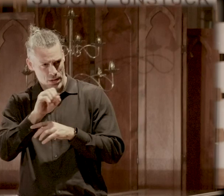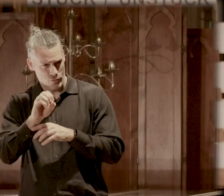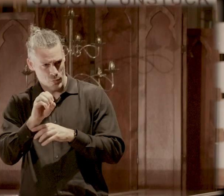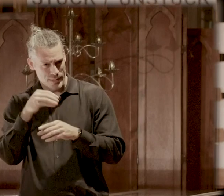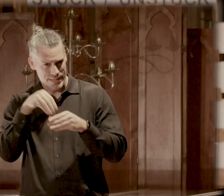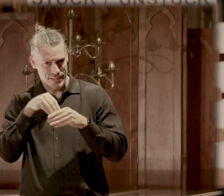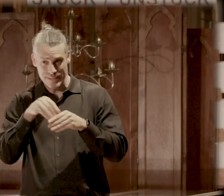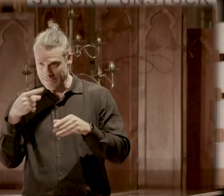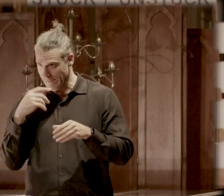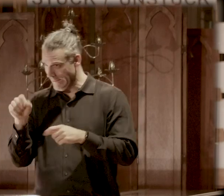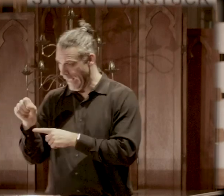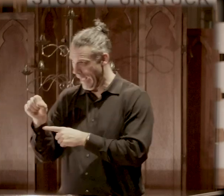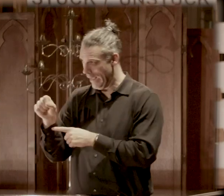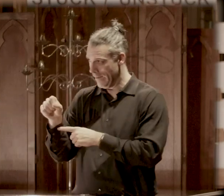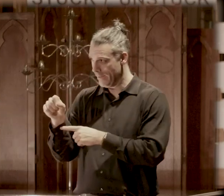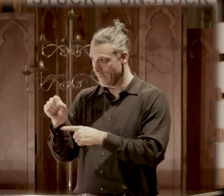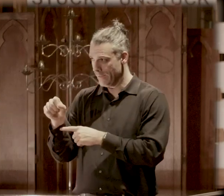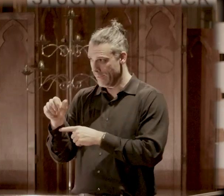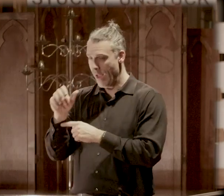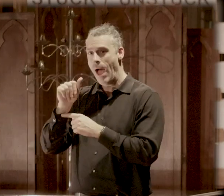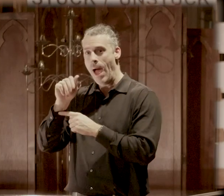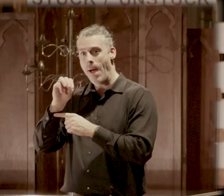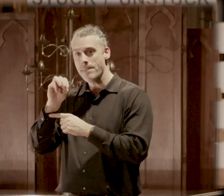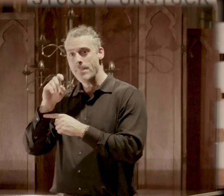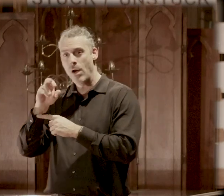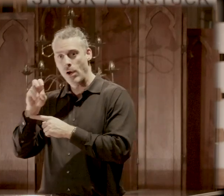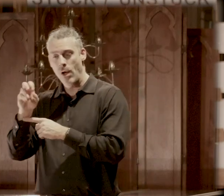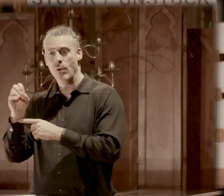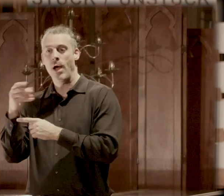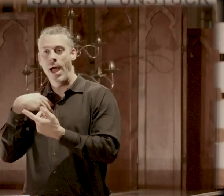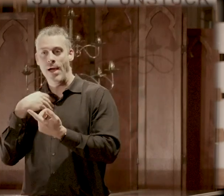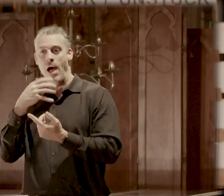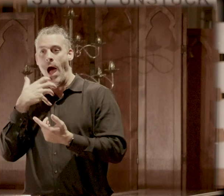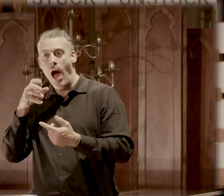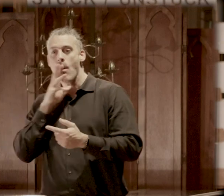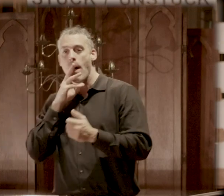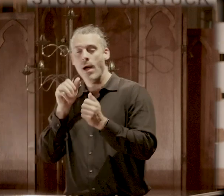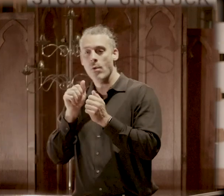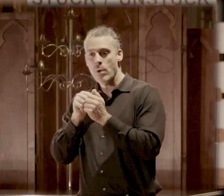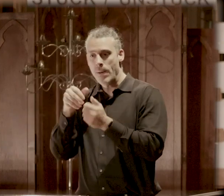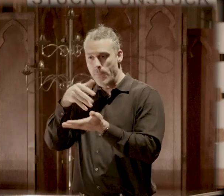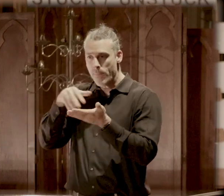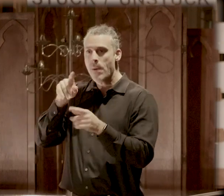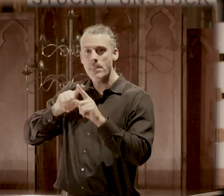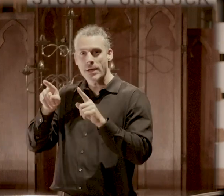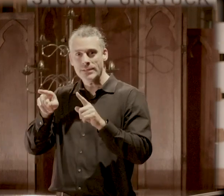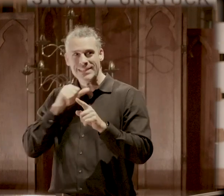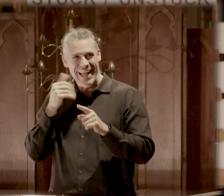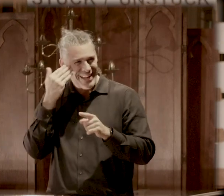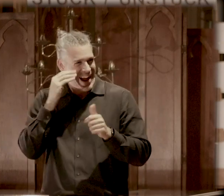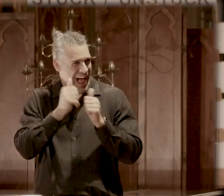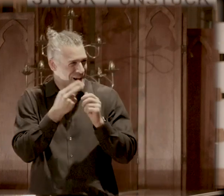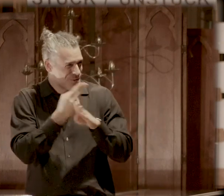it? And I said, yes, an Americano is hot water and espresso. And she said, I don't know how to